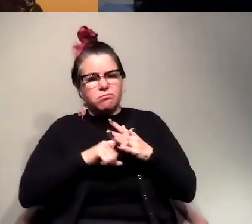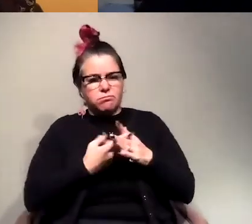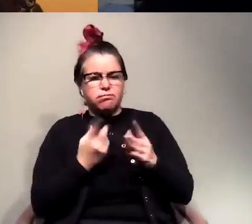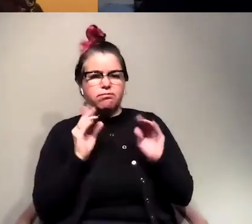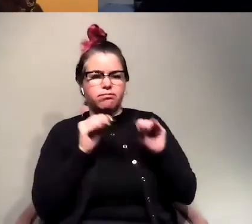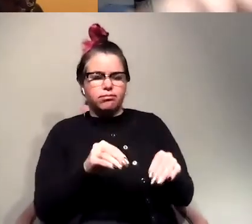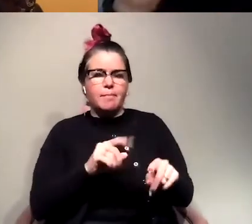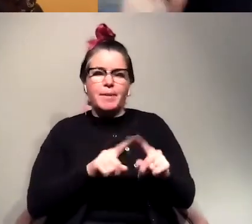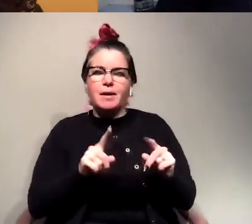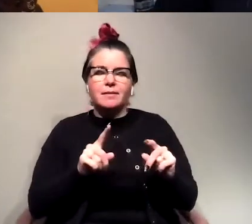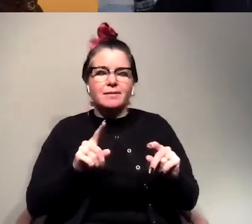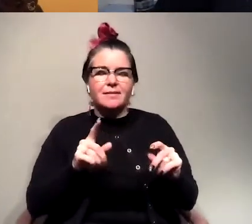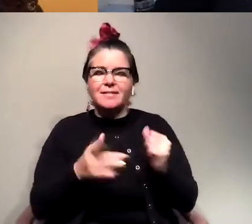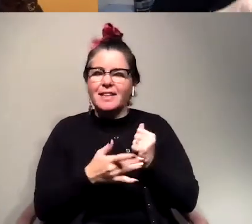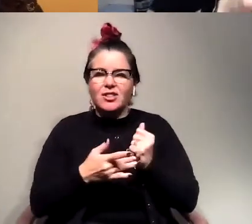yet? Ooh,